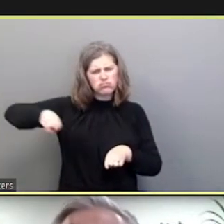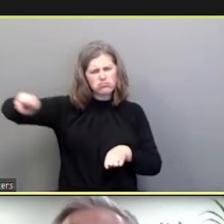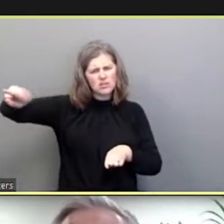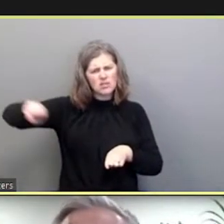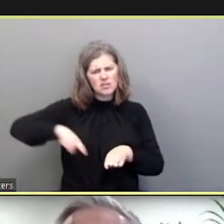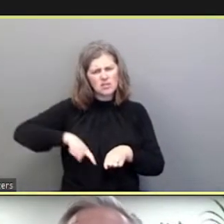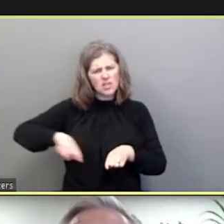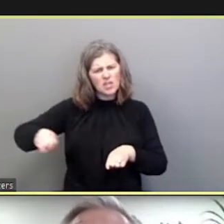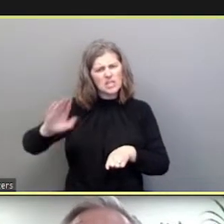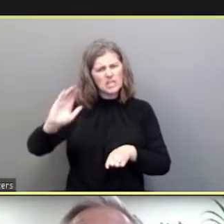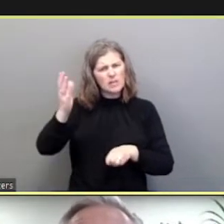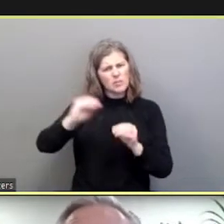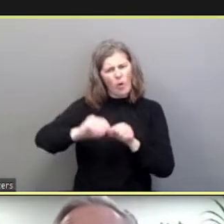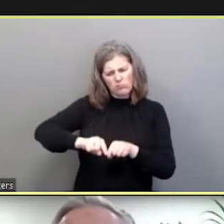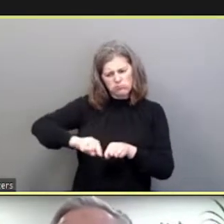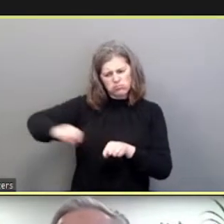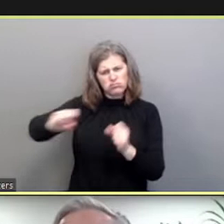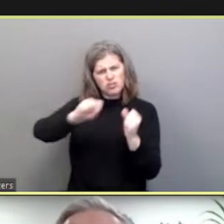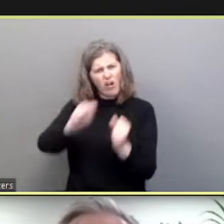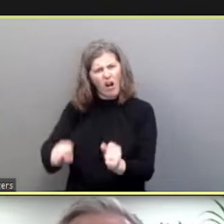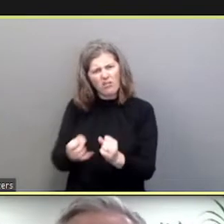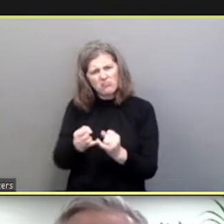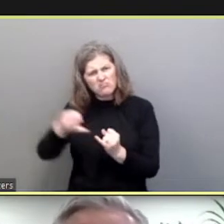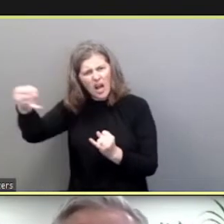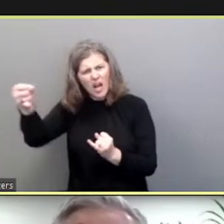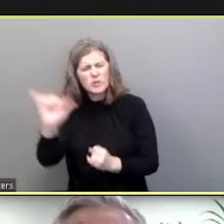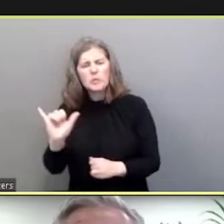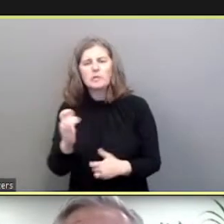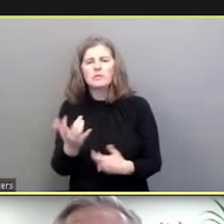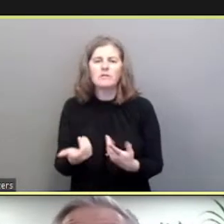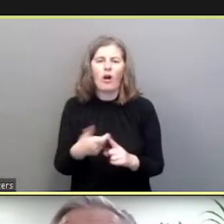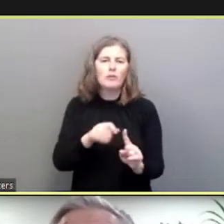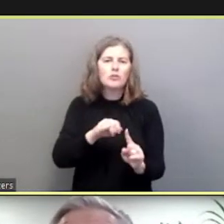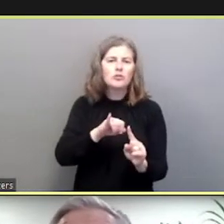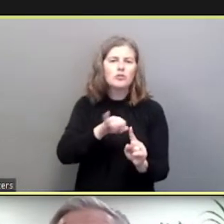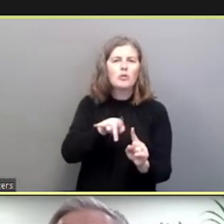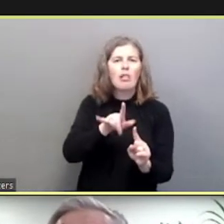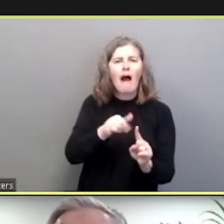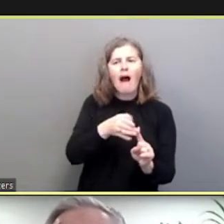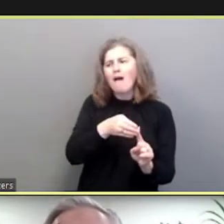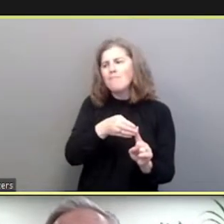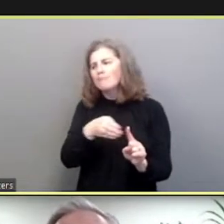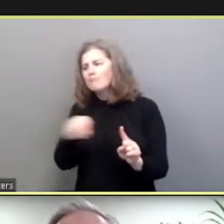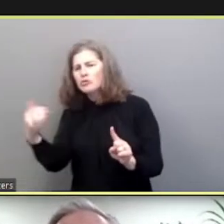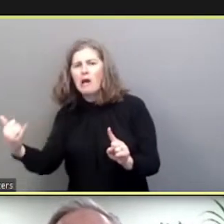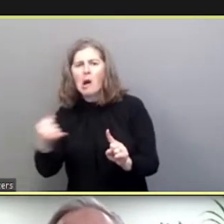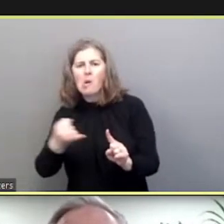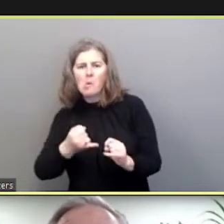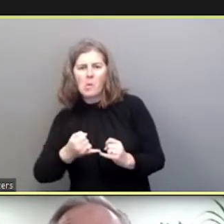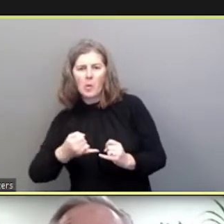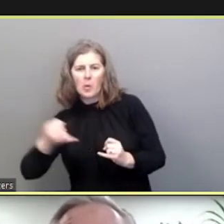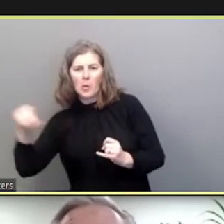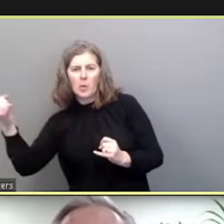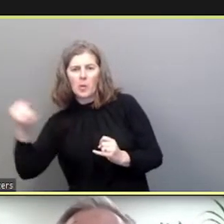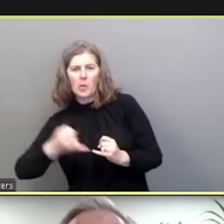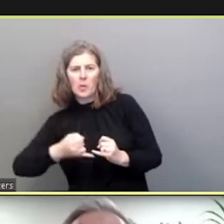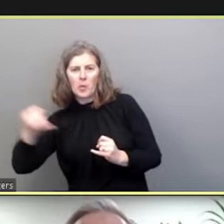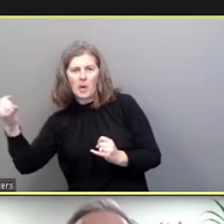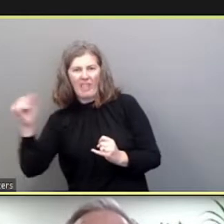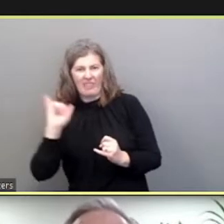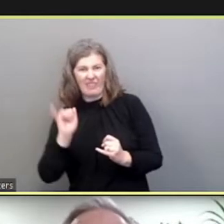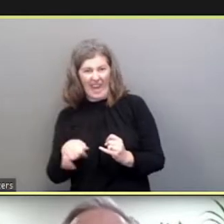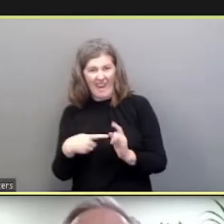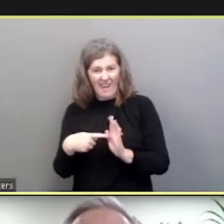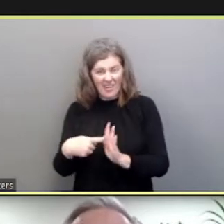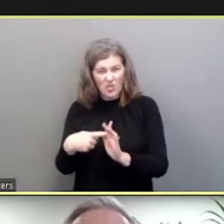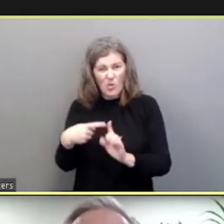more prominent in, let's just say late July all the way through the present. And what that shows